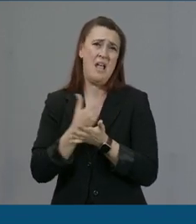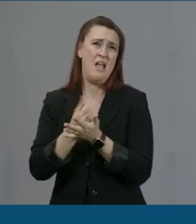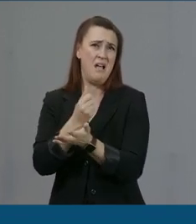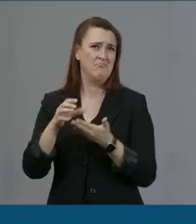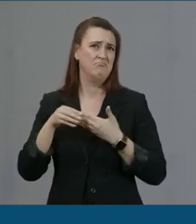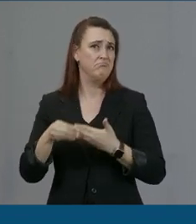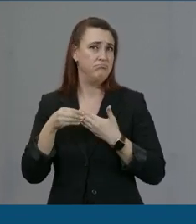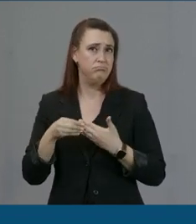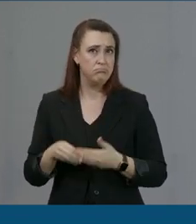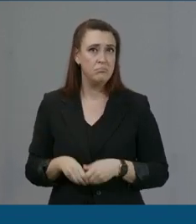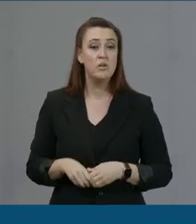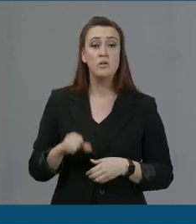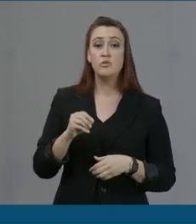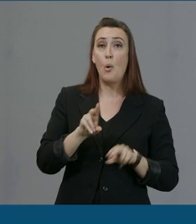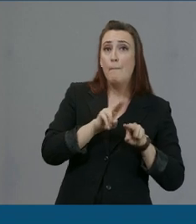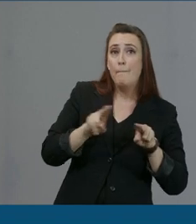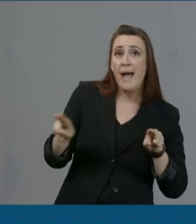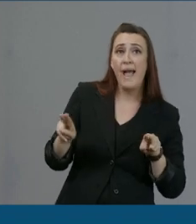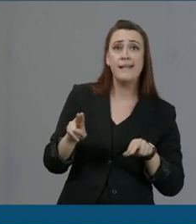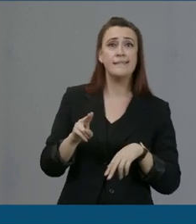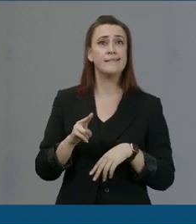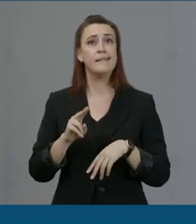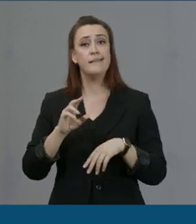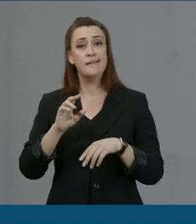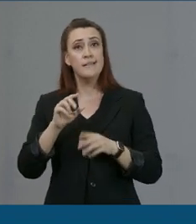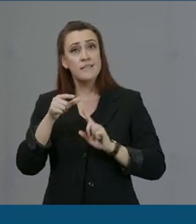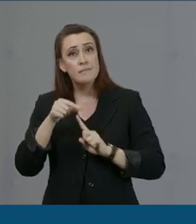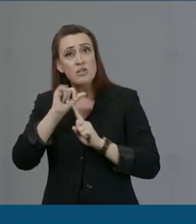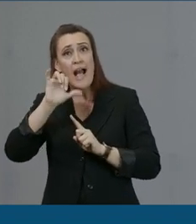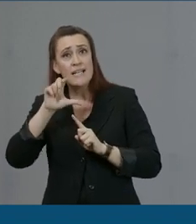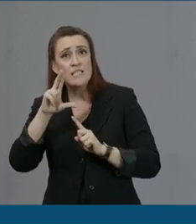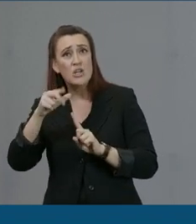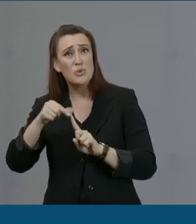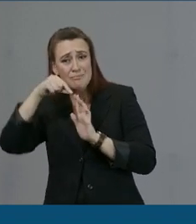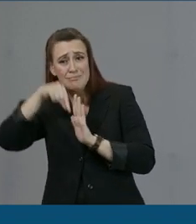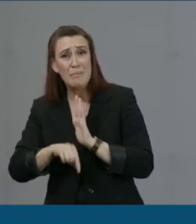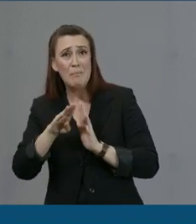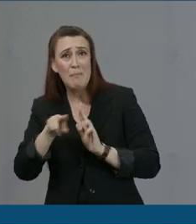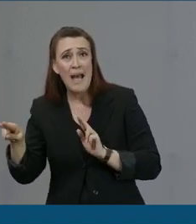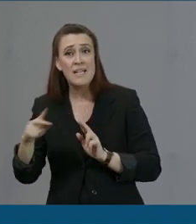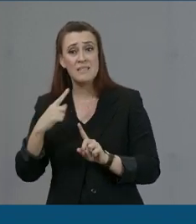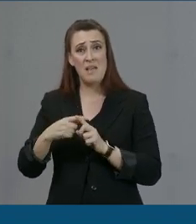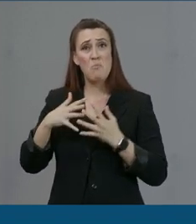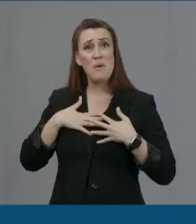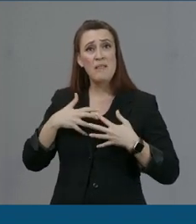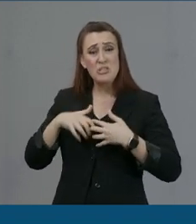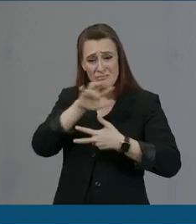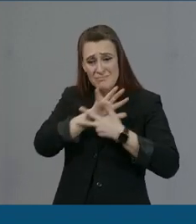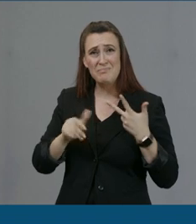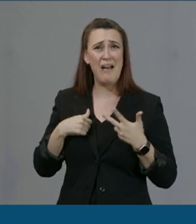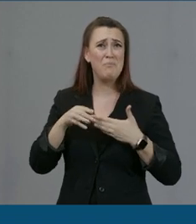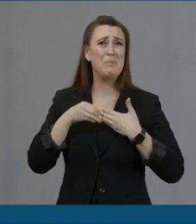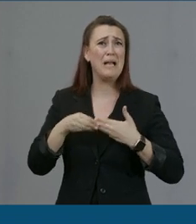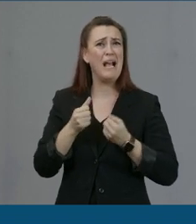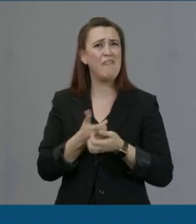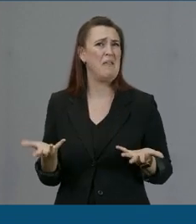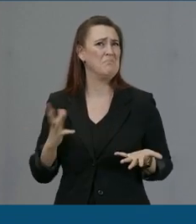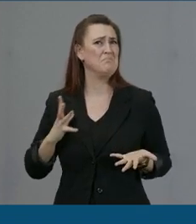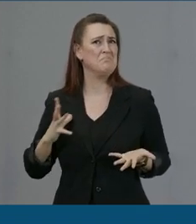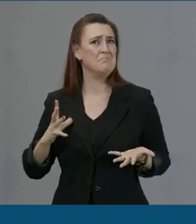ventilators. Arizona is prepared. And if you look at the framework that Dr. Birx and Dr. Fauci put